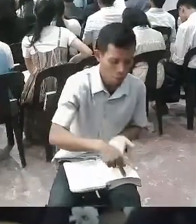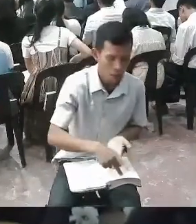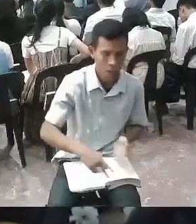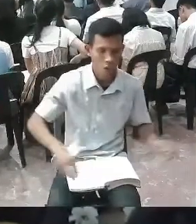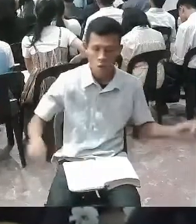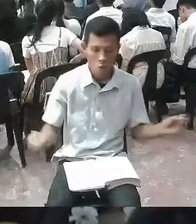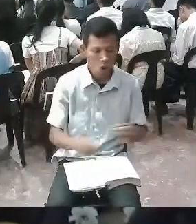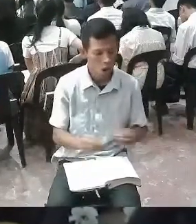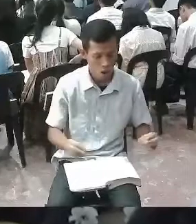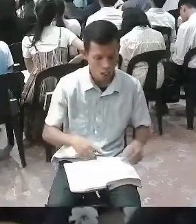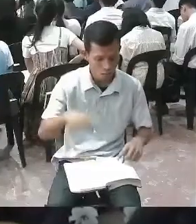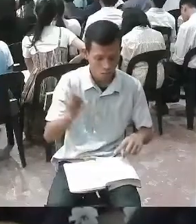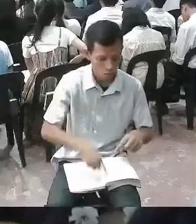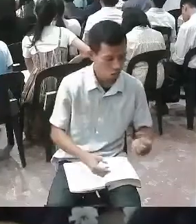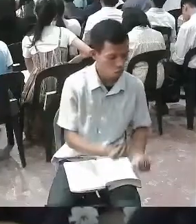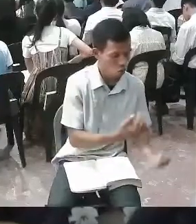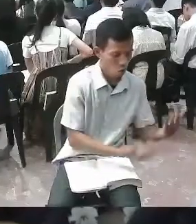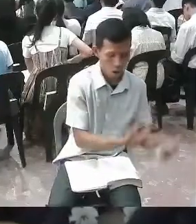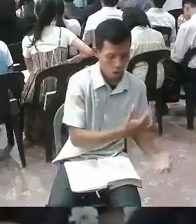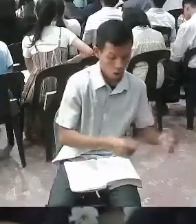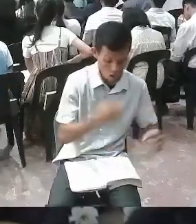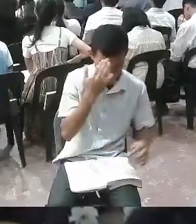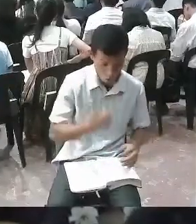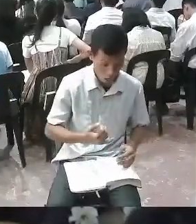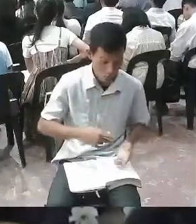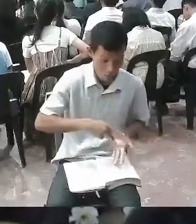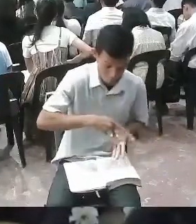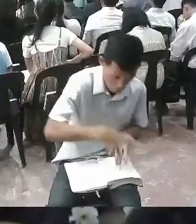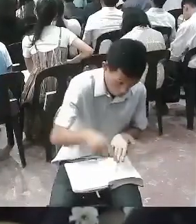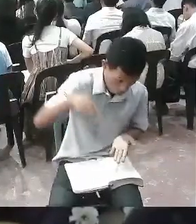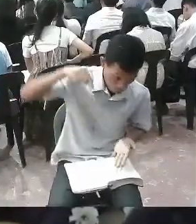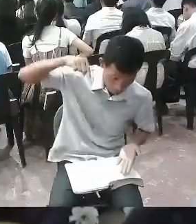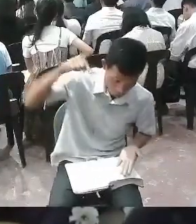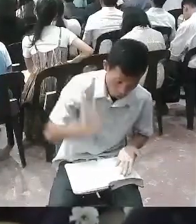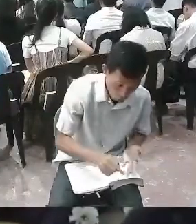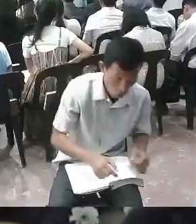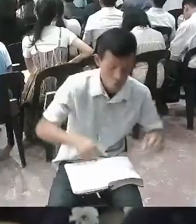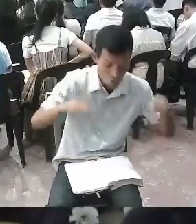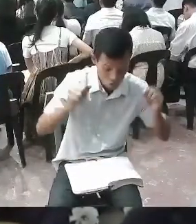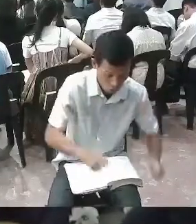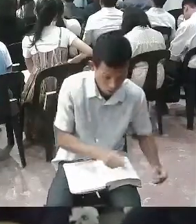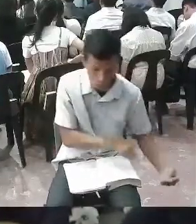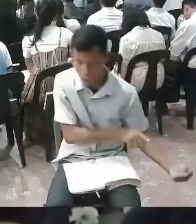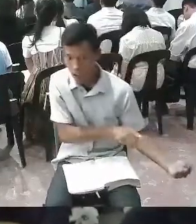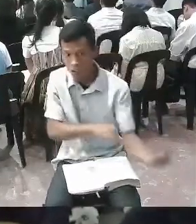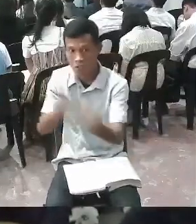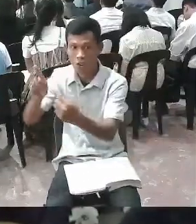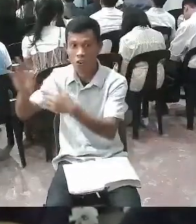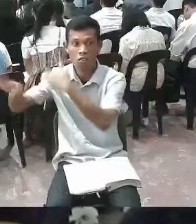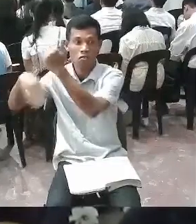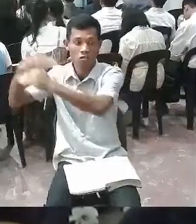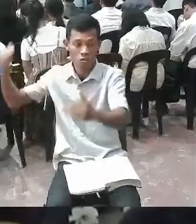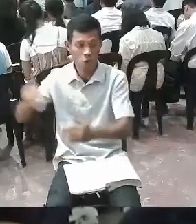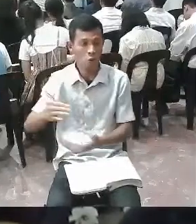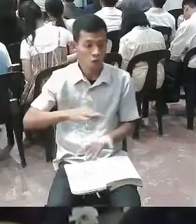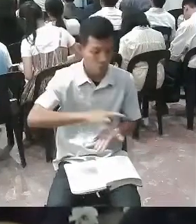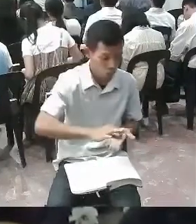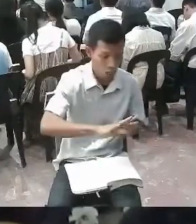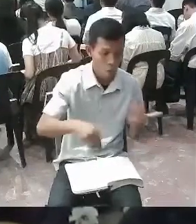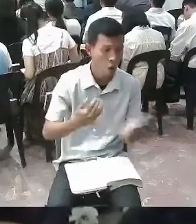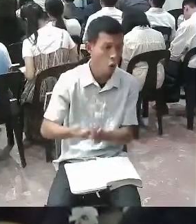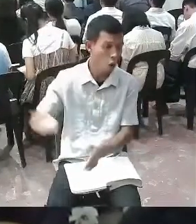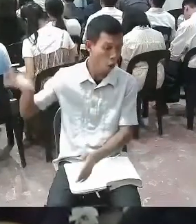sin and forgave all my sin, past, present, and